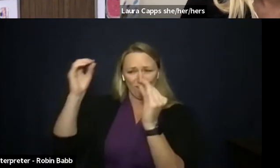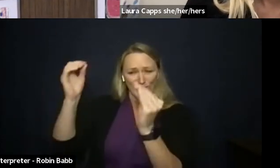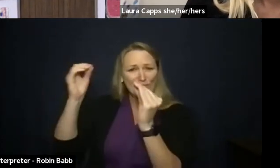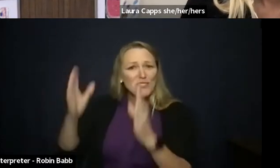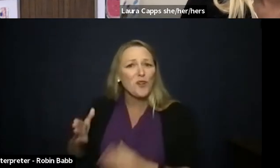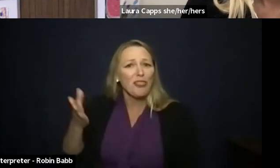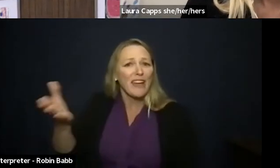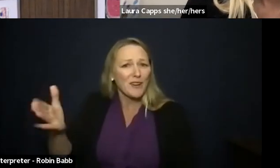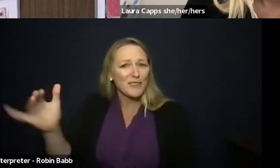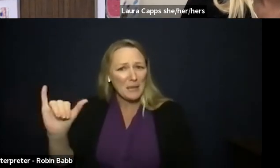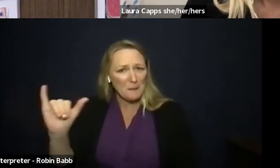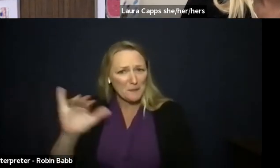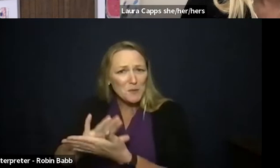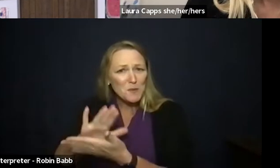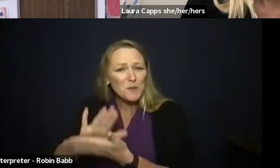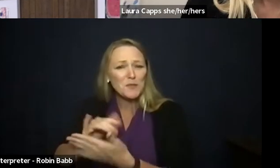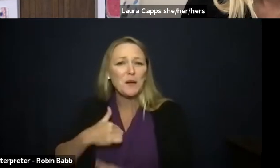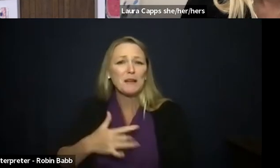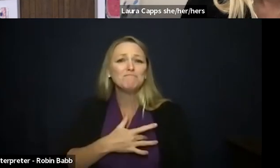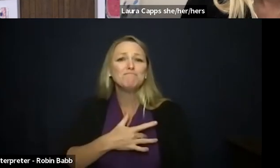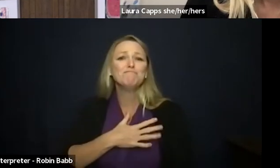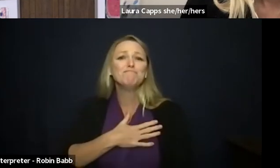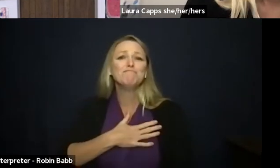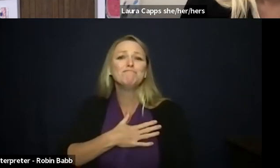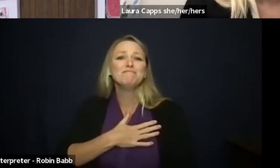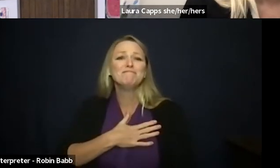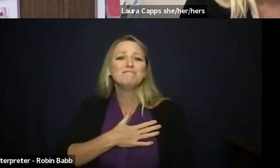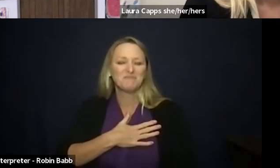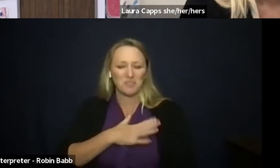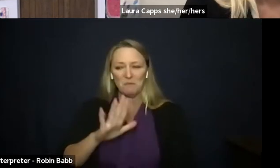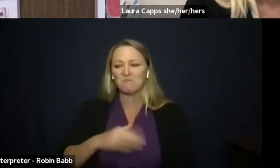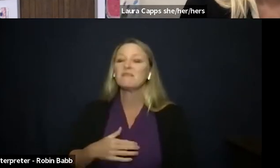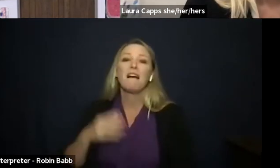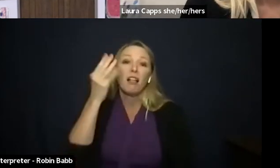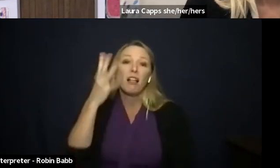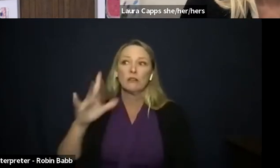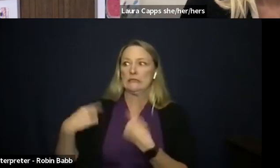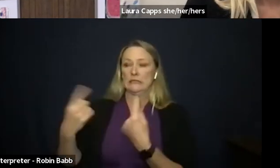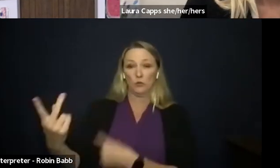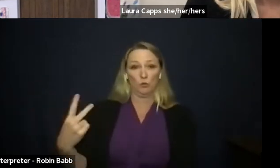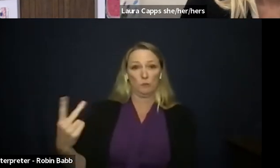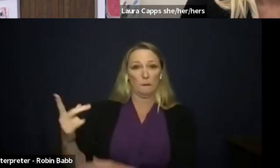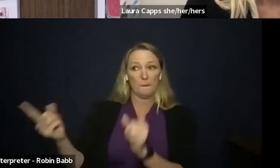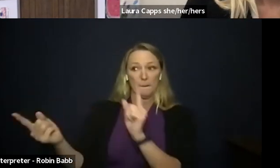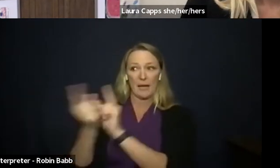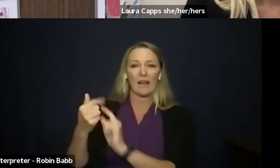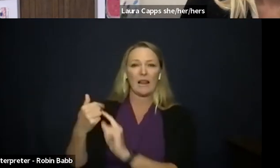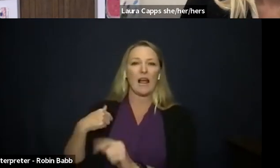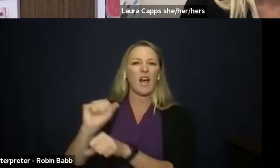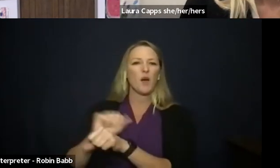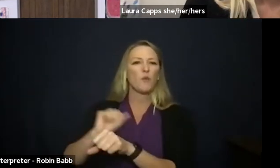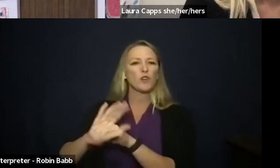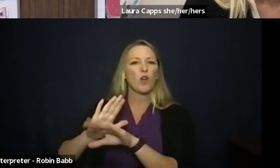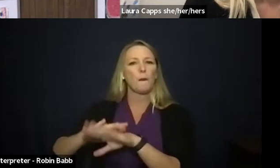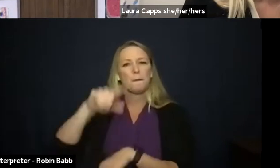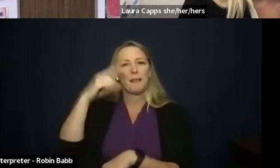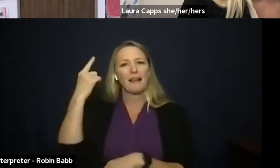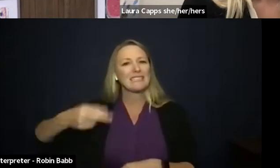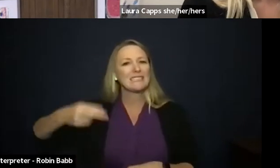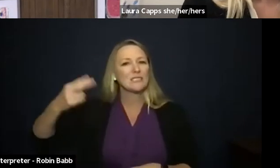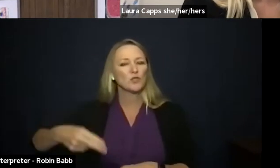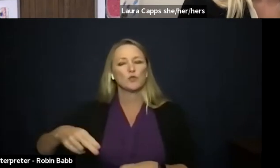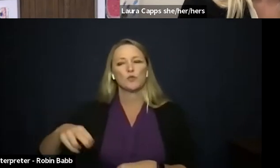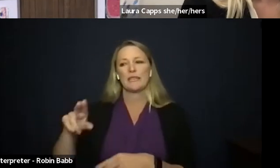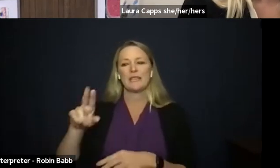i also just want to mention that in the time since we met i had the honor of working on the black history month resolution with miss sims